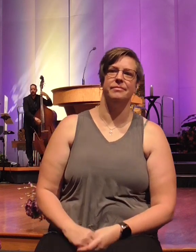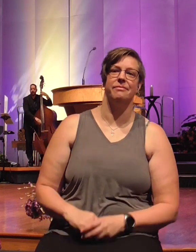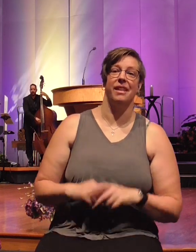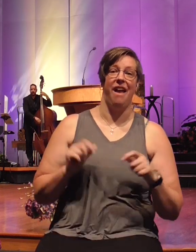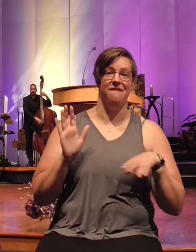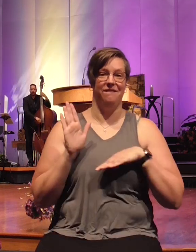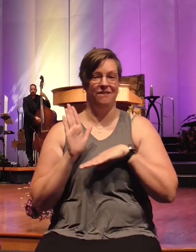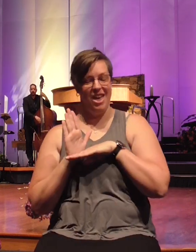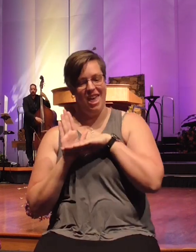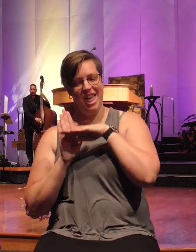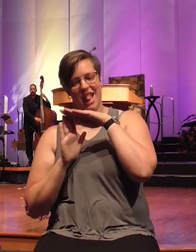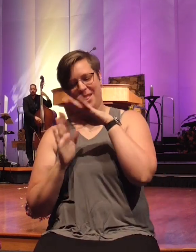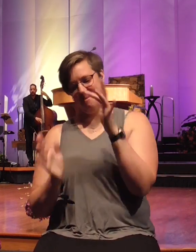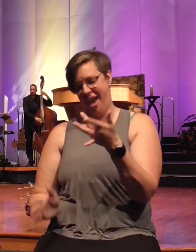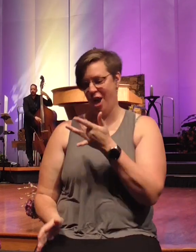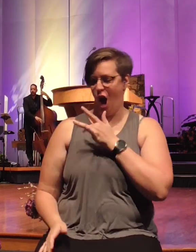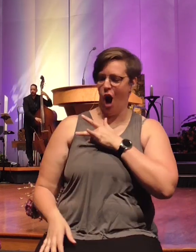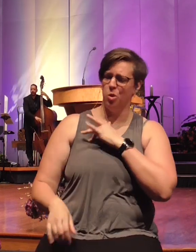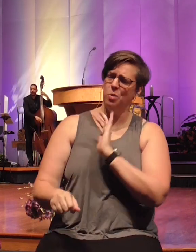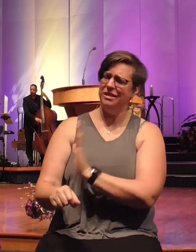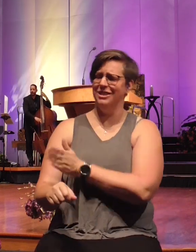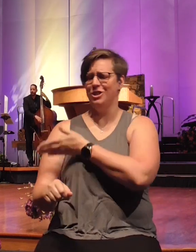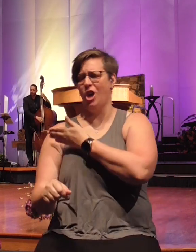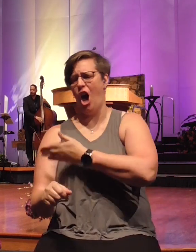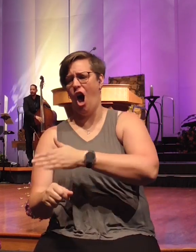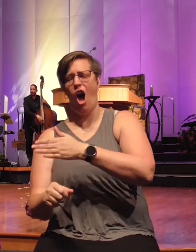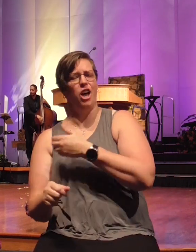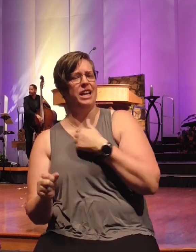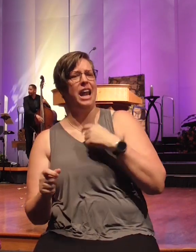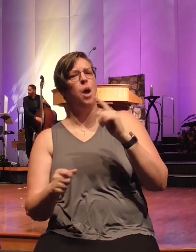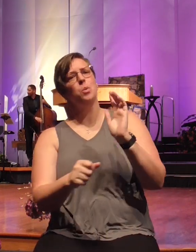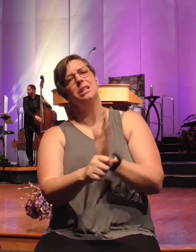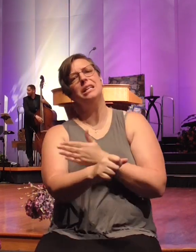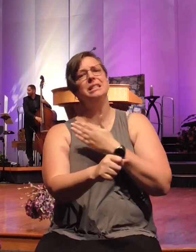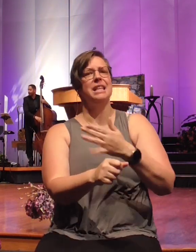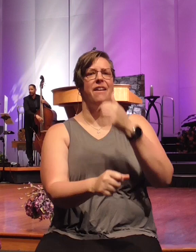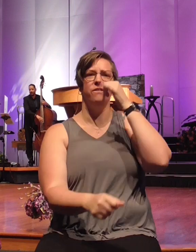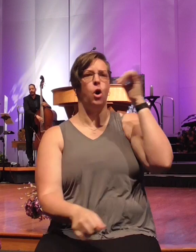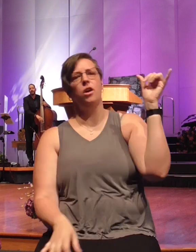Fill my heart with song and let me sing